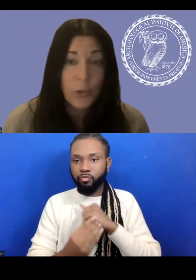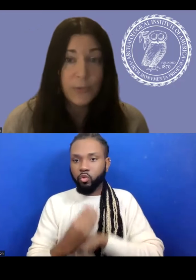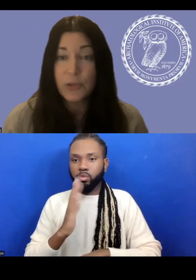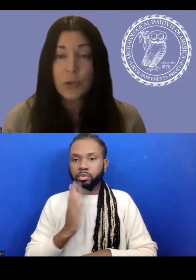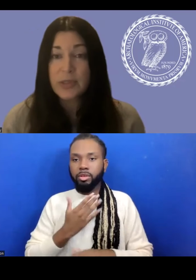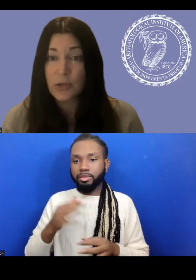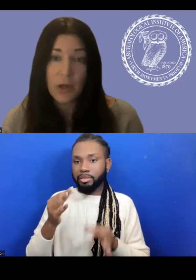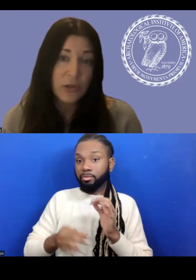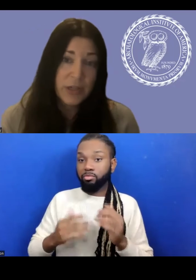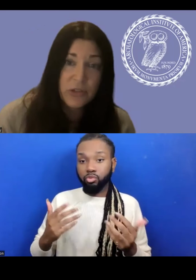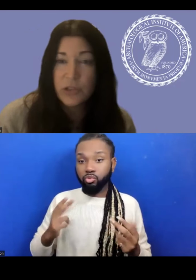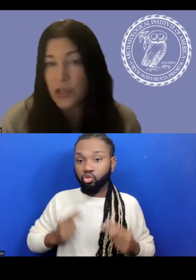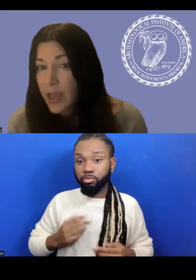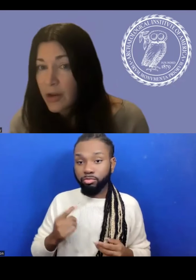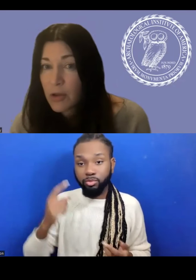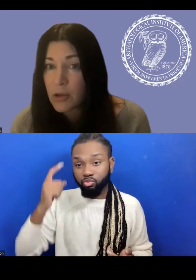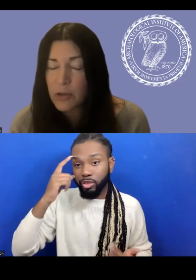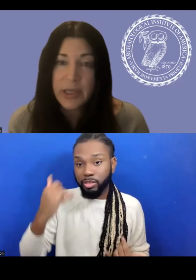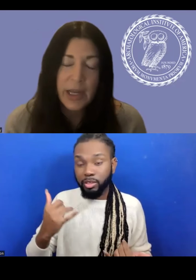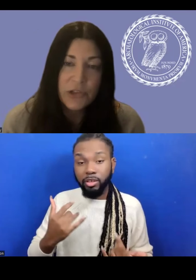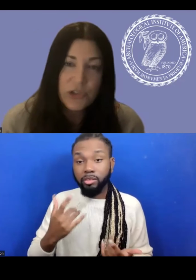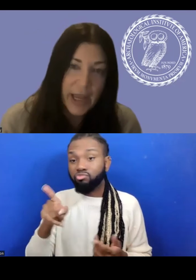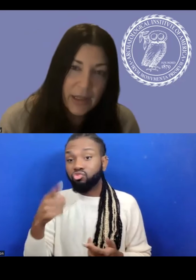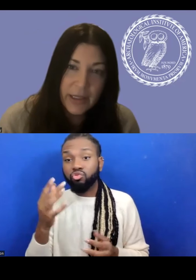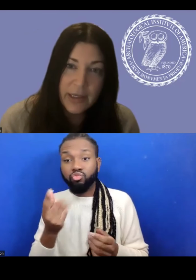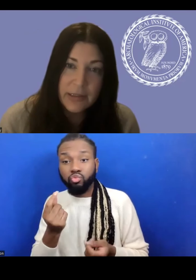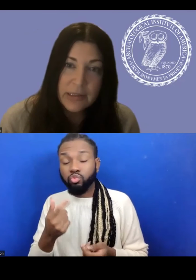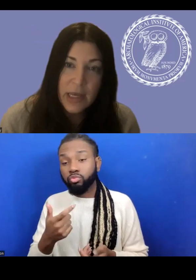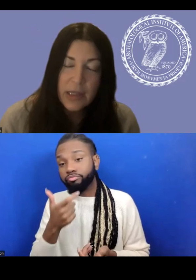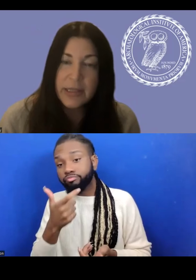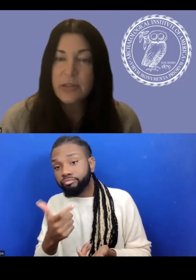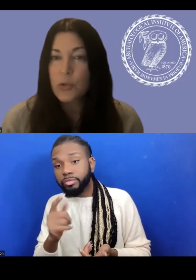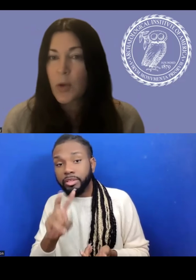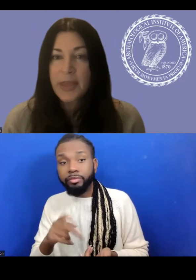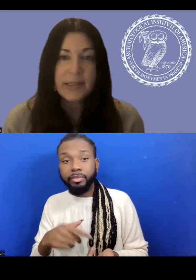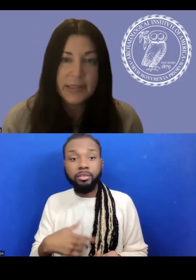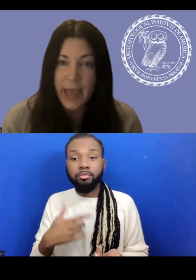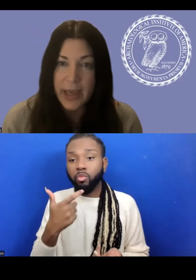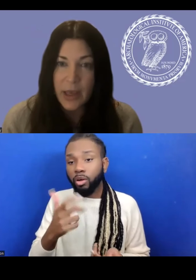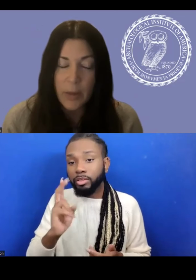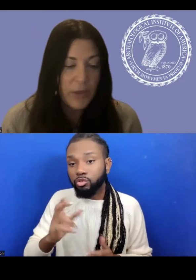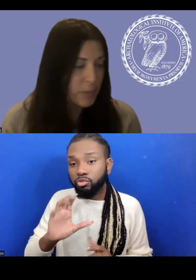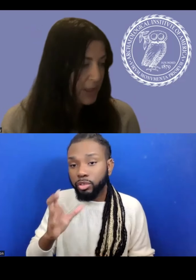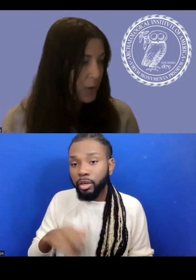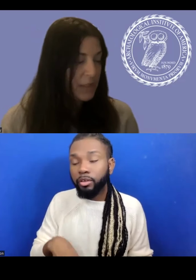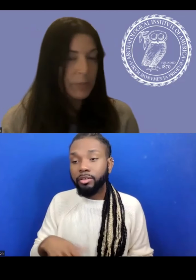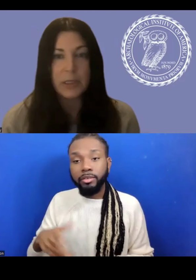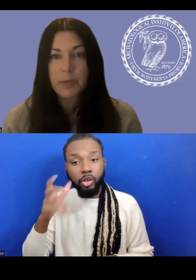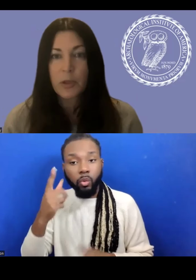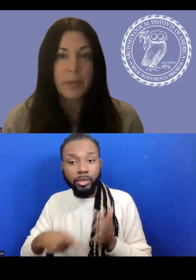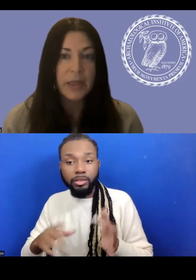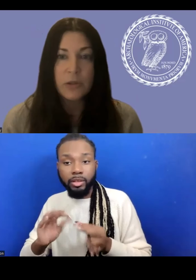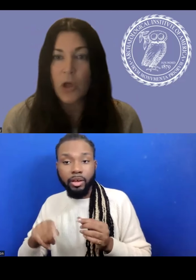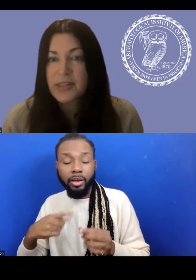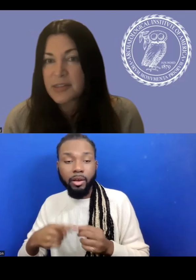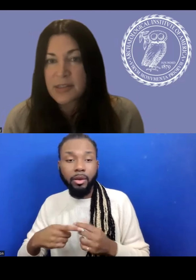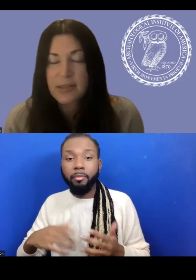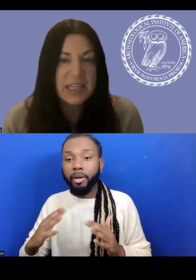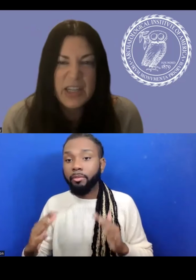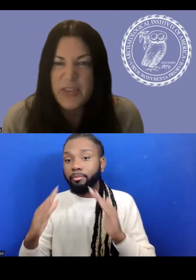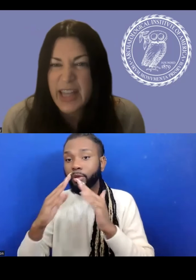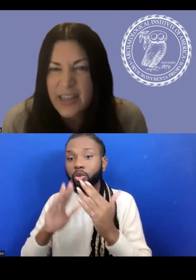All you have to do is turn on your History Channel, look at ancient aliens, listen to what they say about the pyramids being built by the